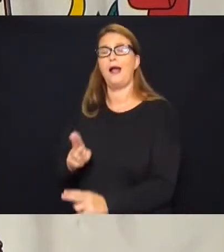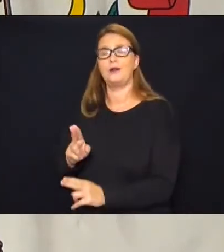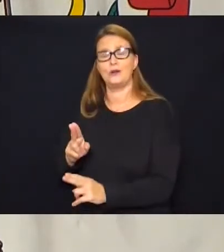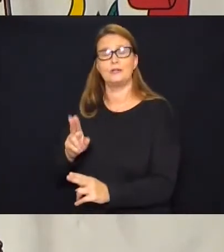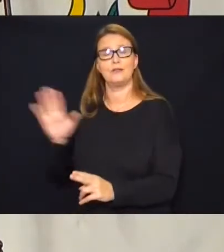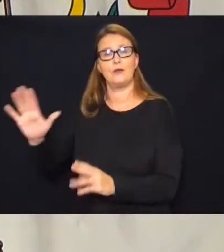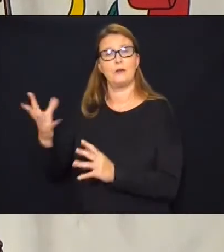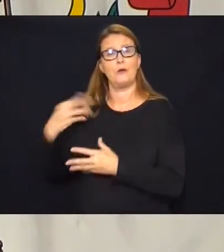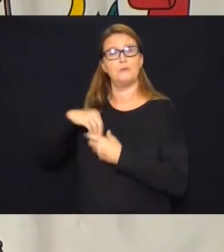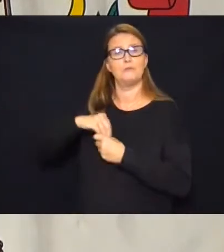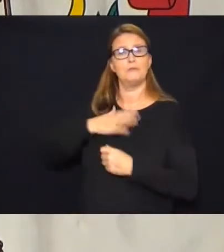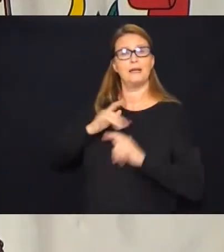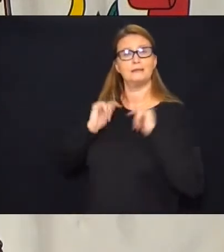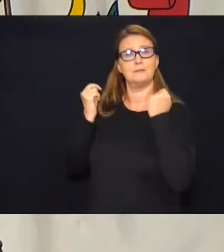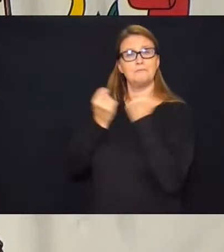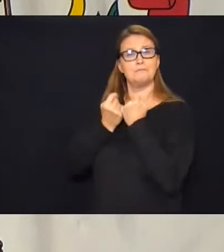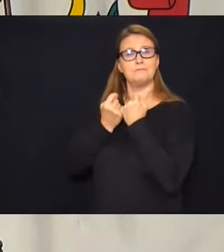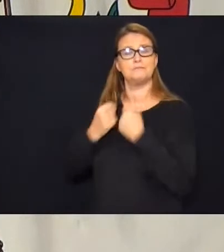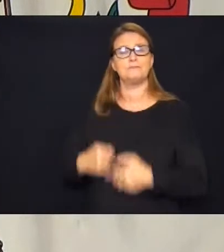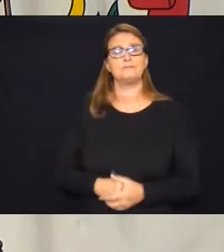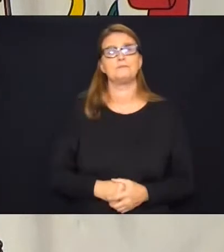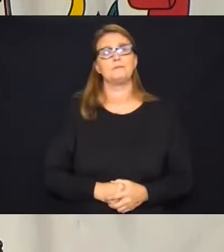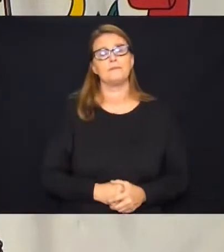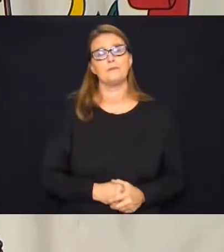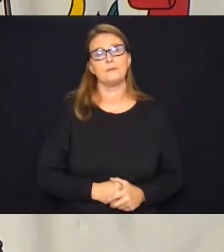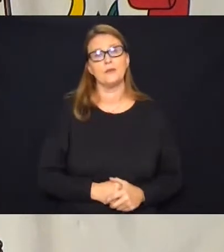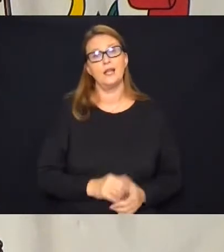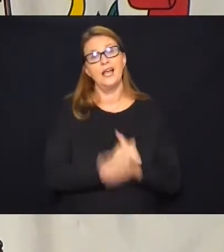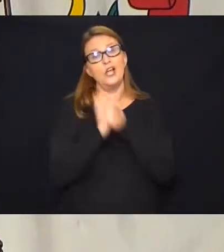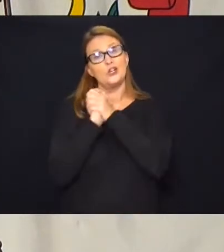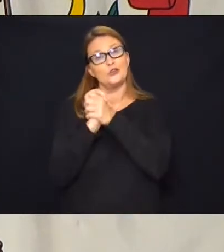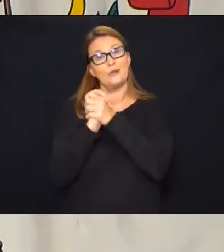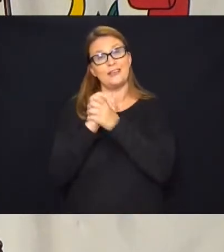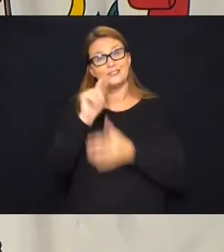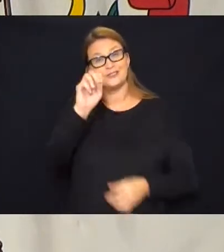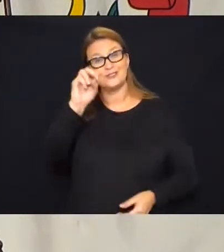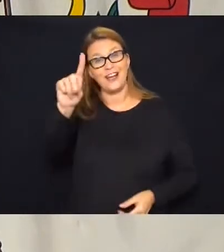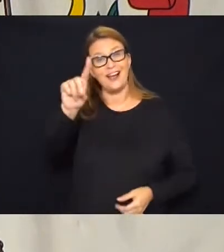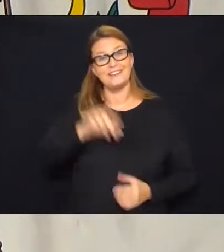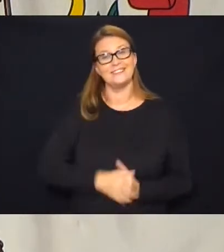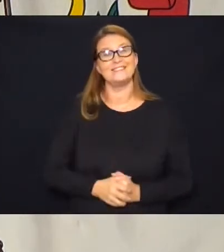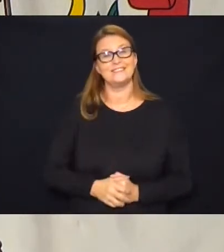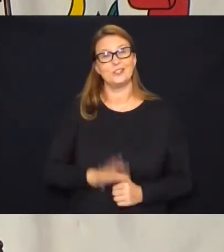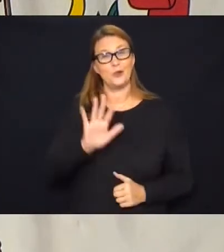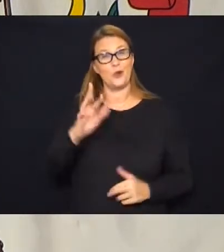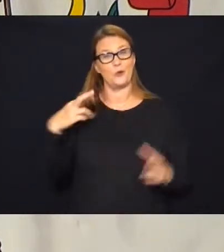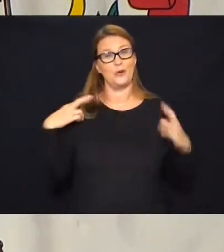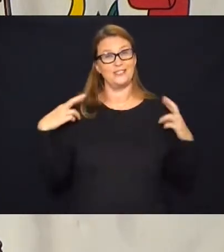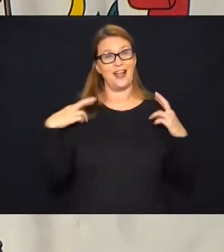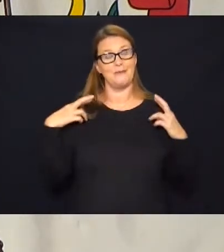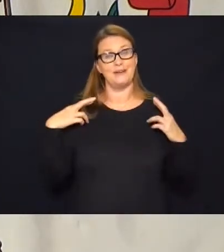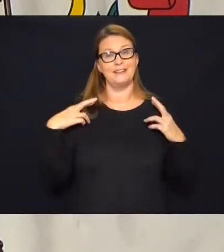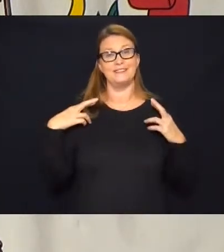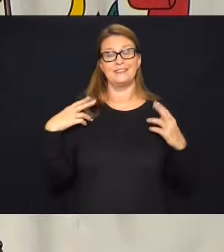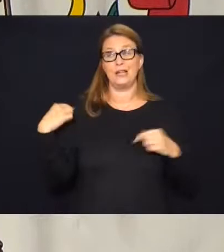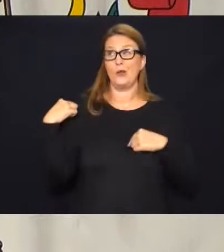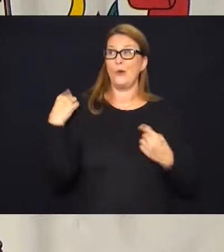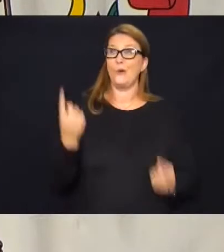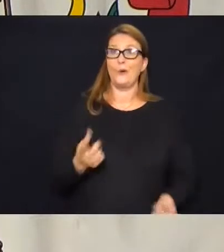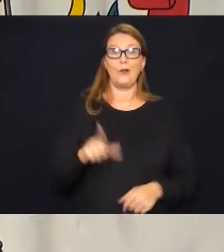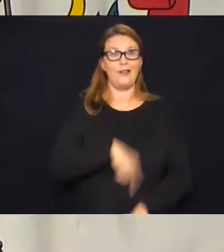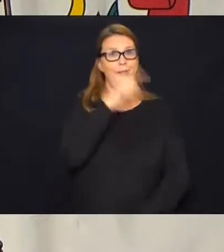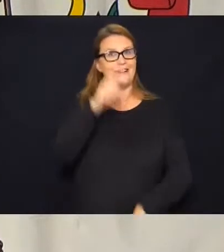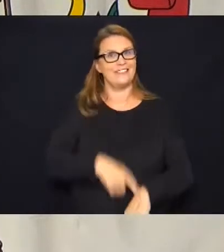belief. Last two things I'll say is just this. Congratulations again, Todd. Todd has been with us a long, long